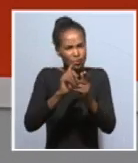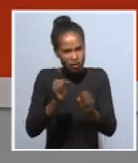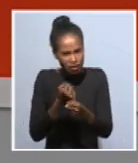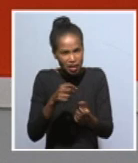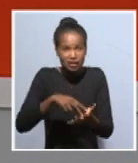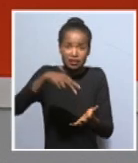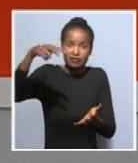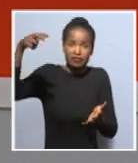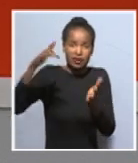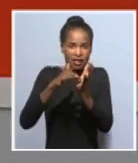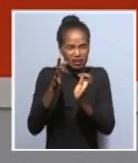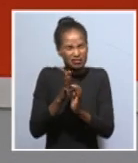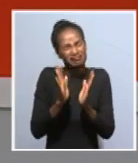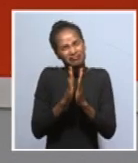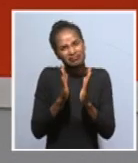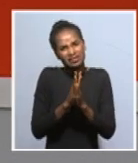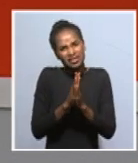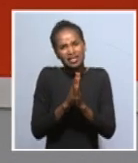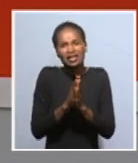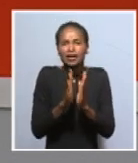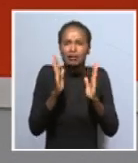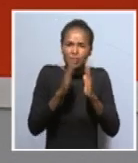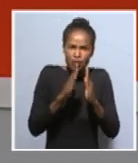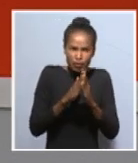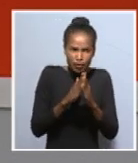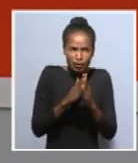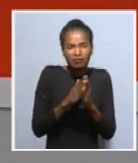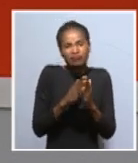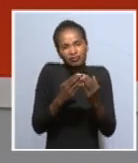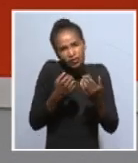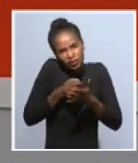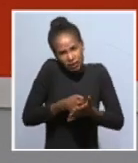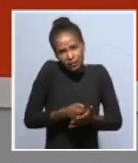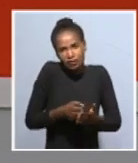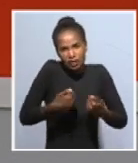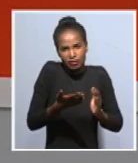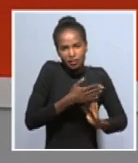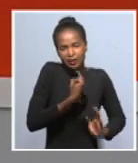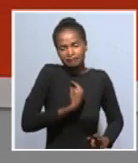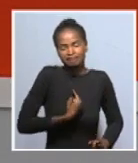Ascension Day, make use of the safe space of your home and do what you need to do. Goodbye.